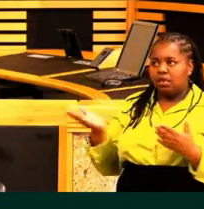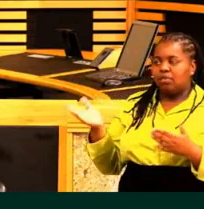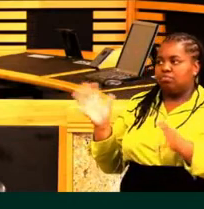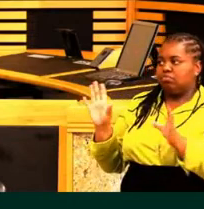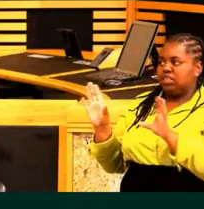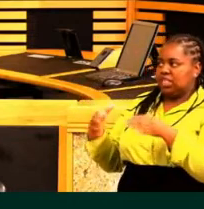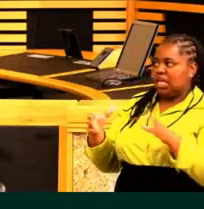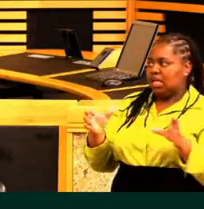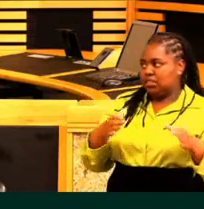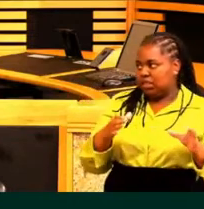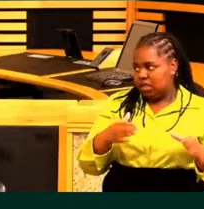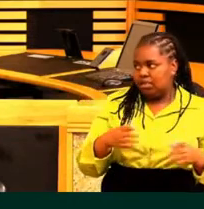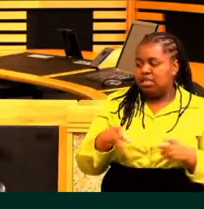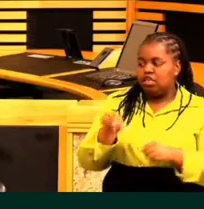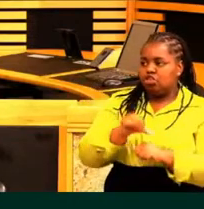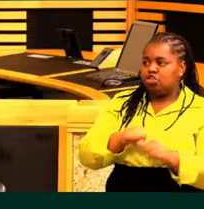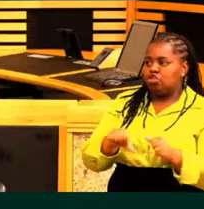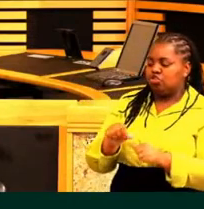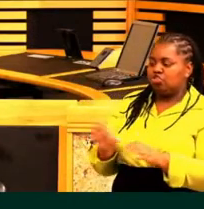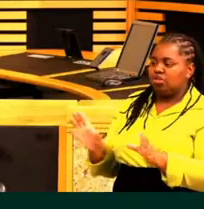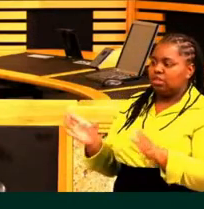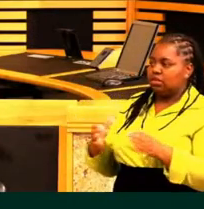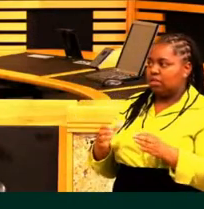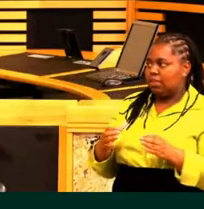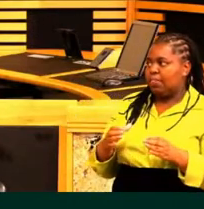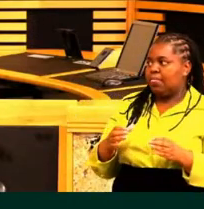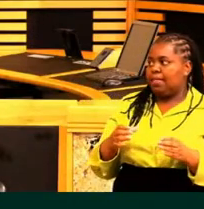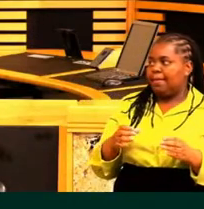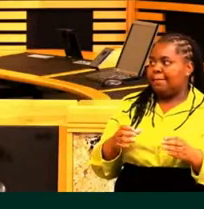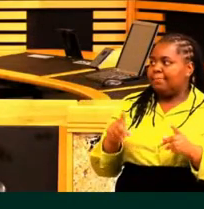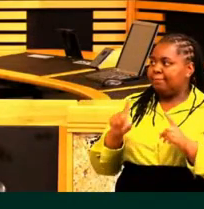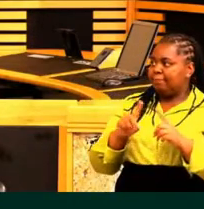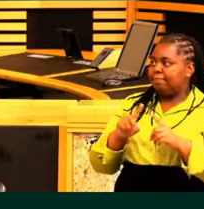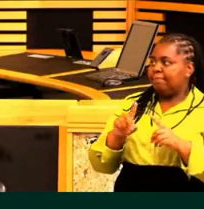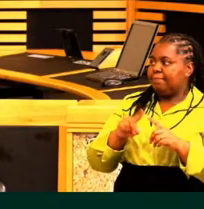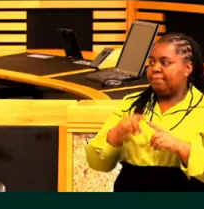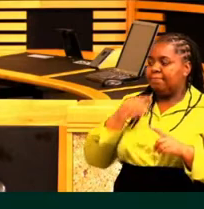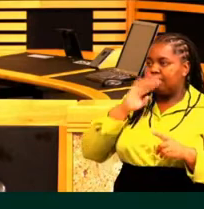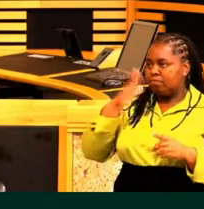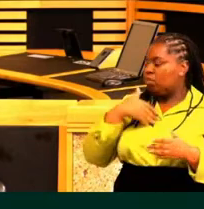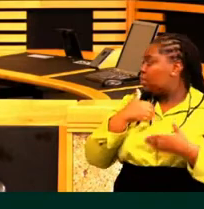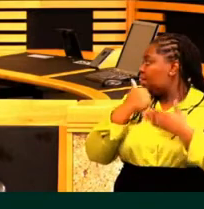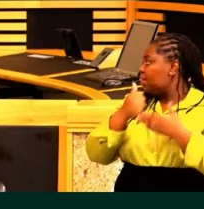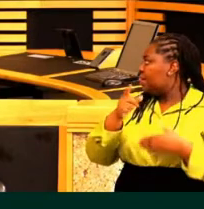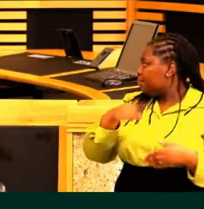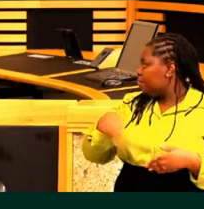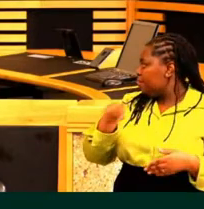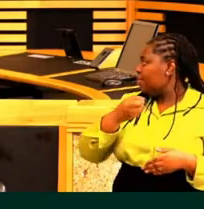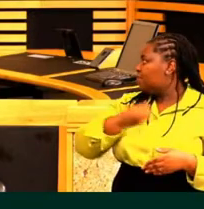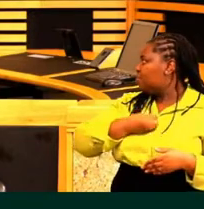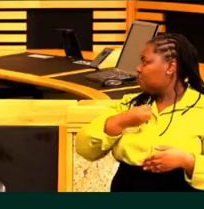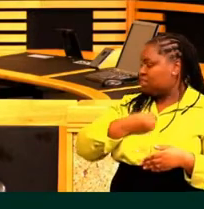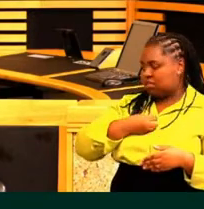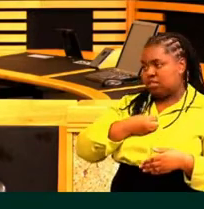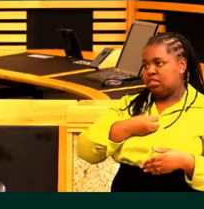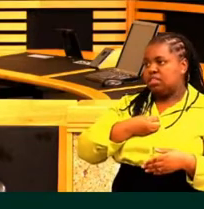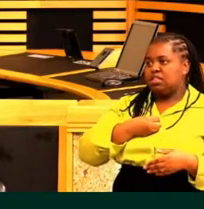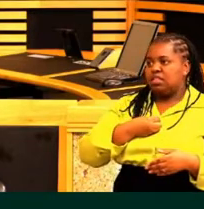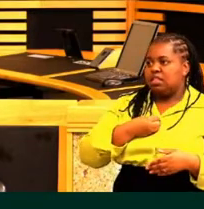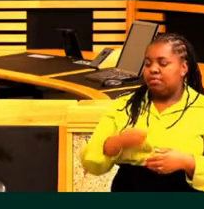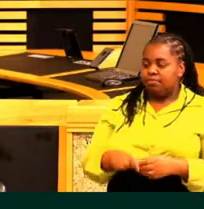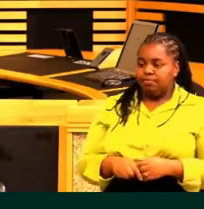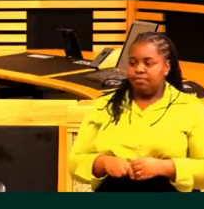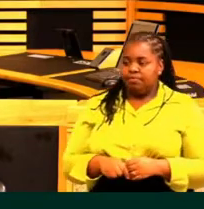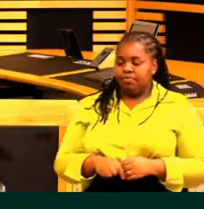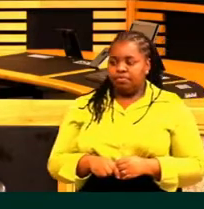across the social economic sectors be it cannabis and elsewhere we've been assisting those young paid hospitality industry in terms of